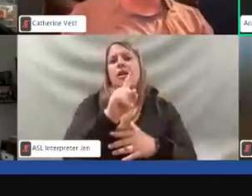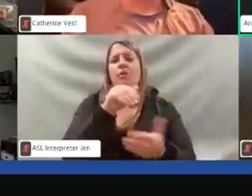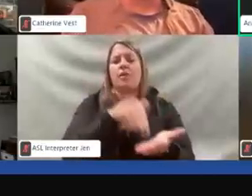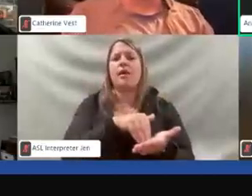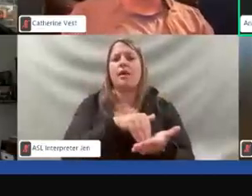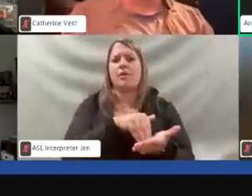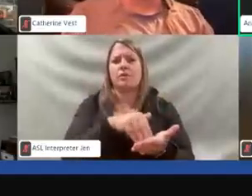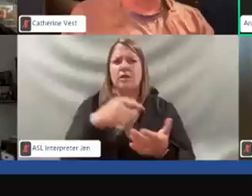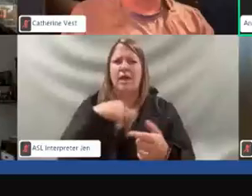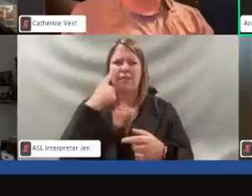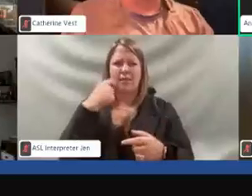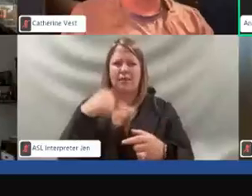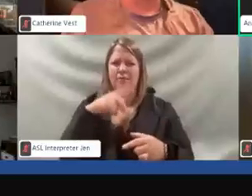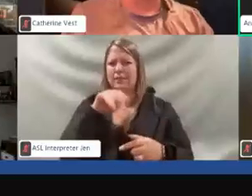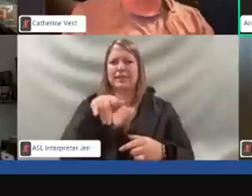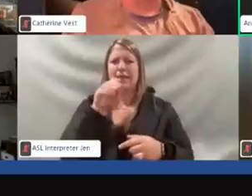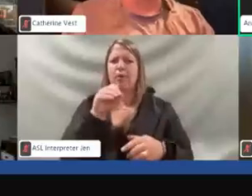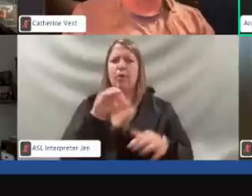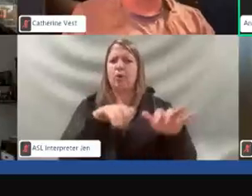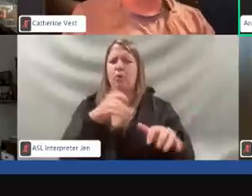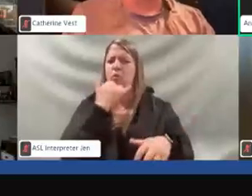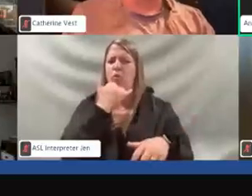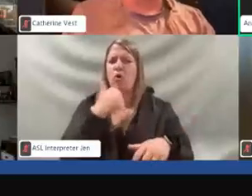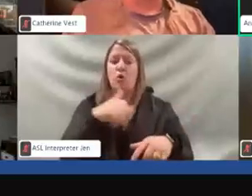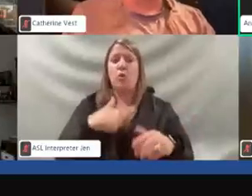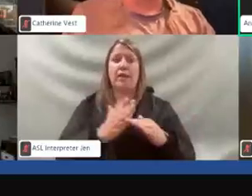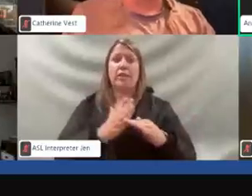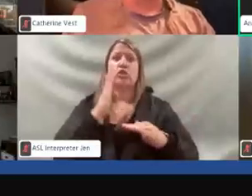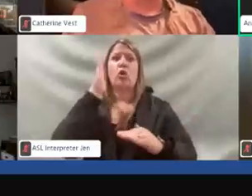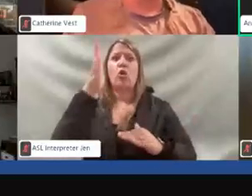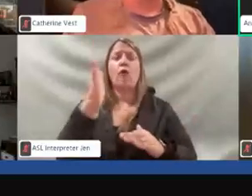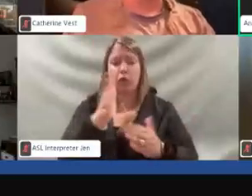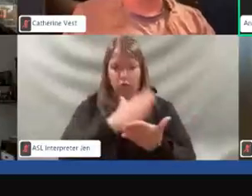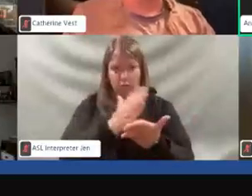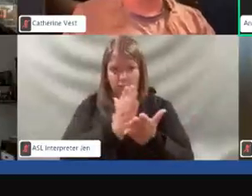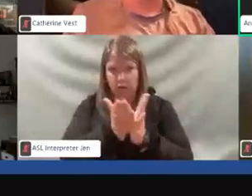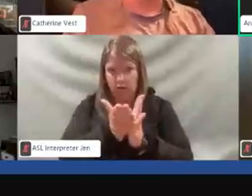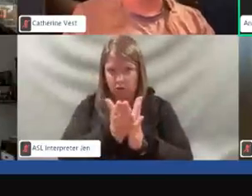$91,155. I think I may have a typo there. We were over budget